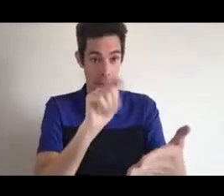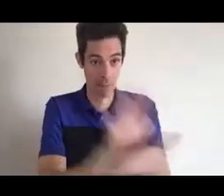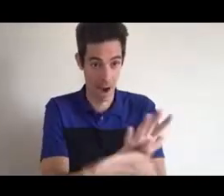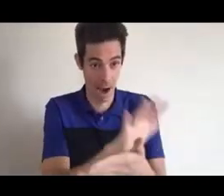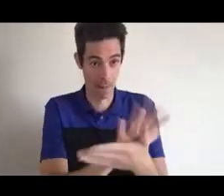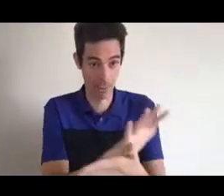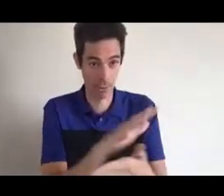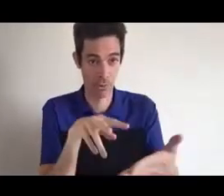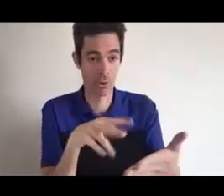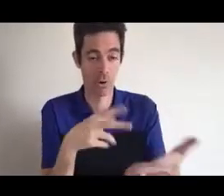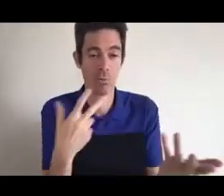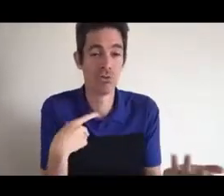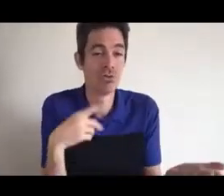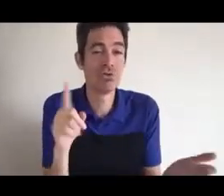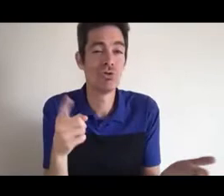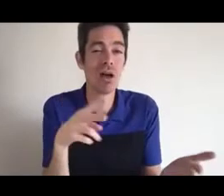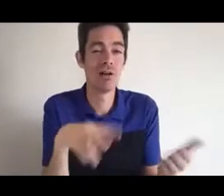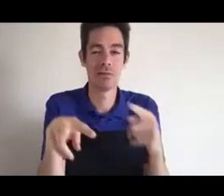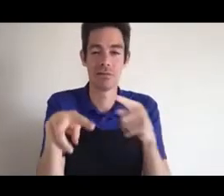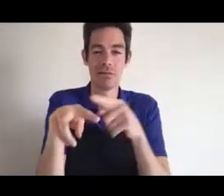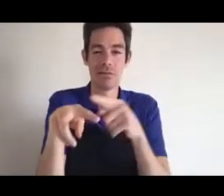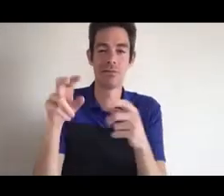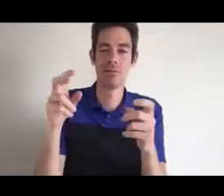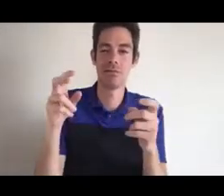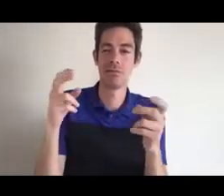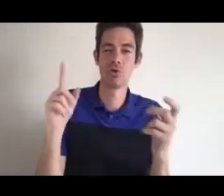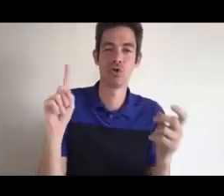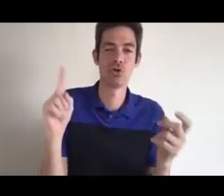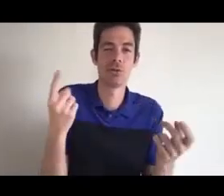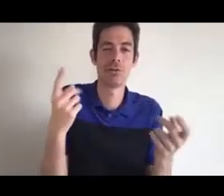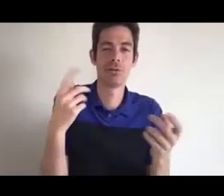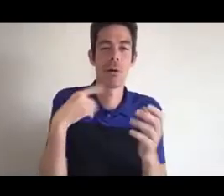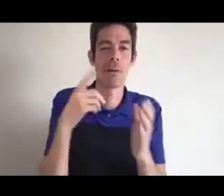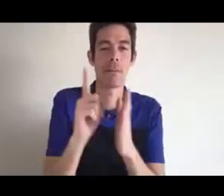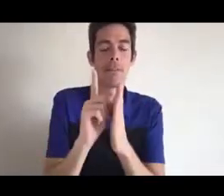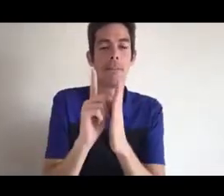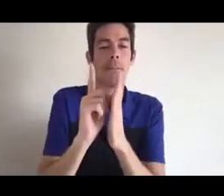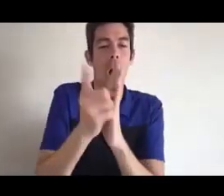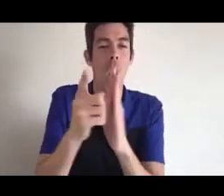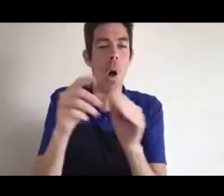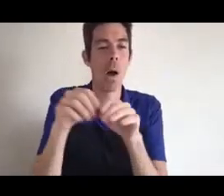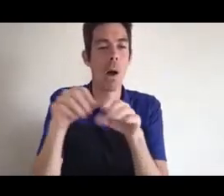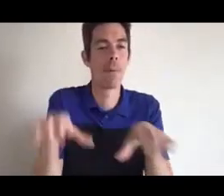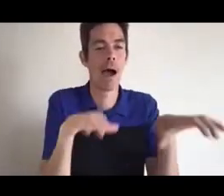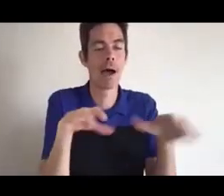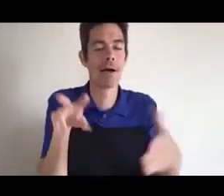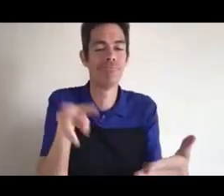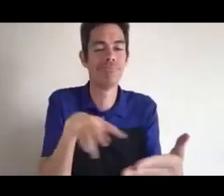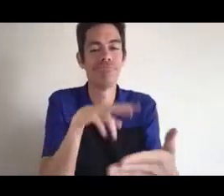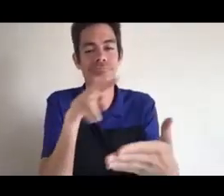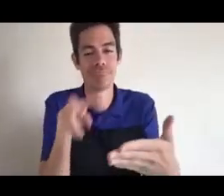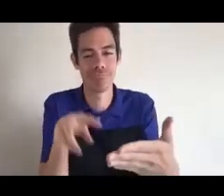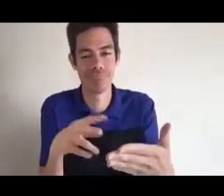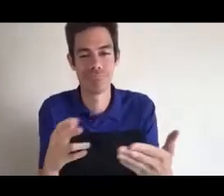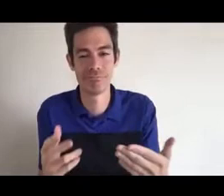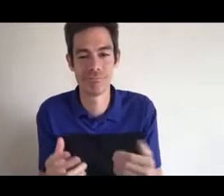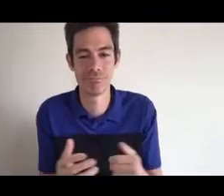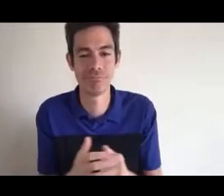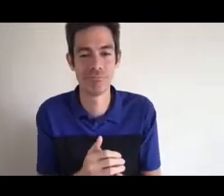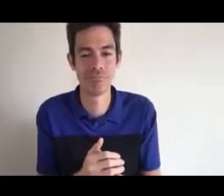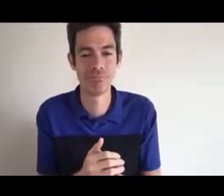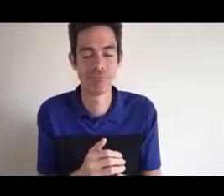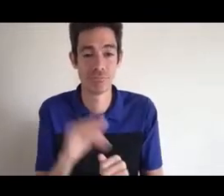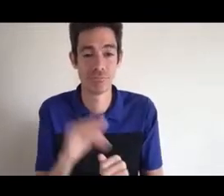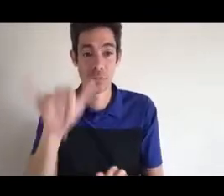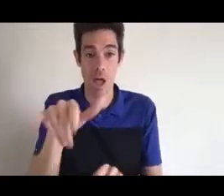that I was looking at the piece of paper that I was writing on. It was just that I was kind of a moment in action that I